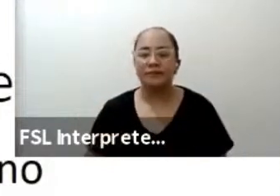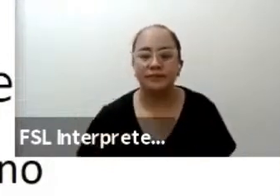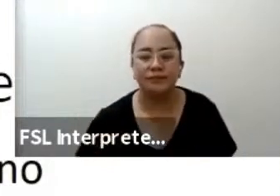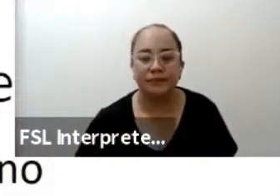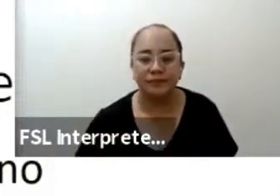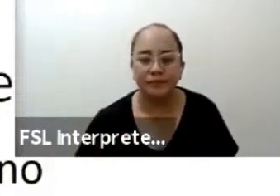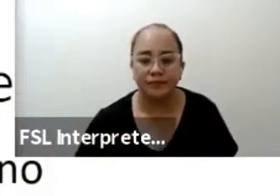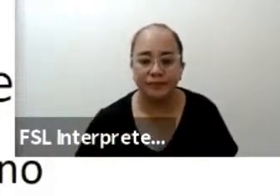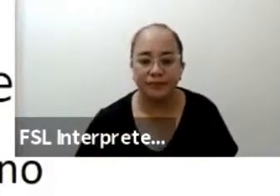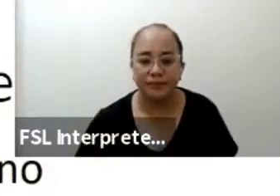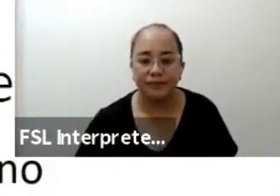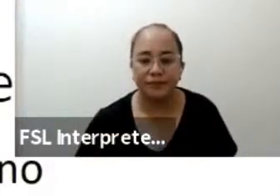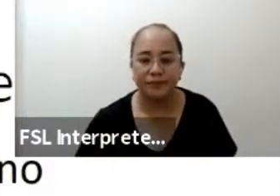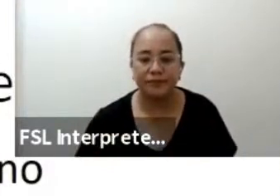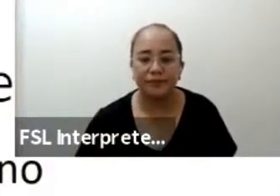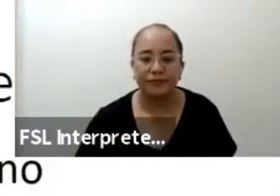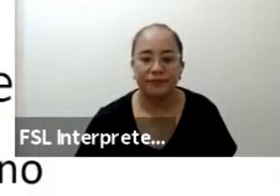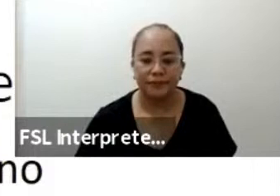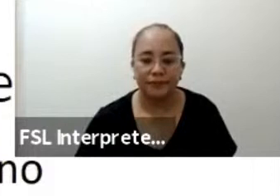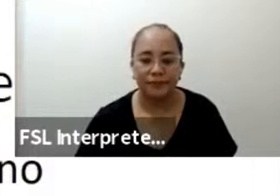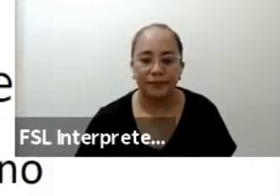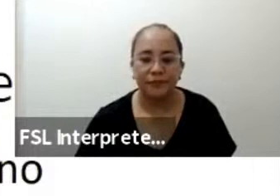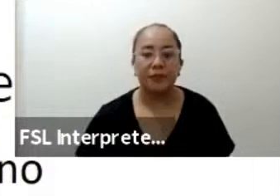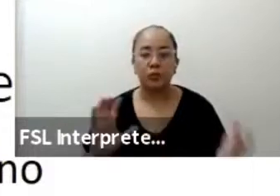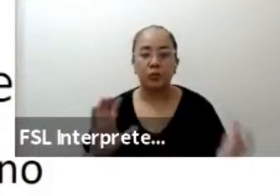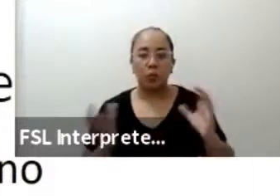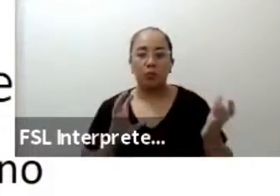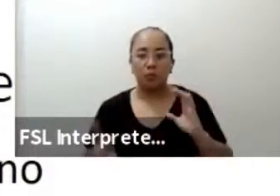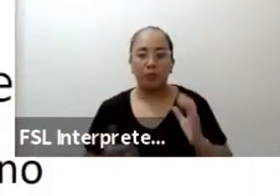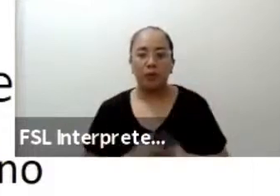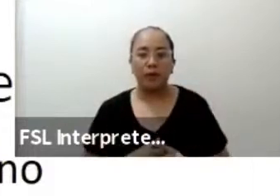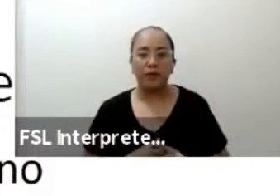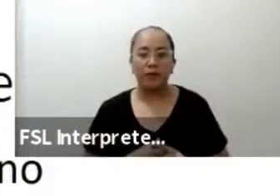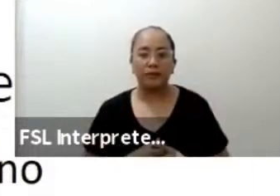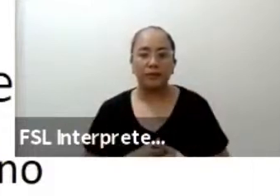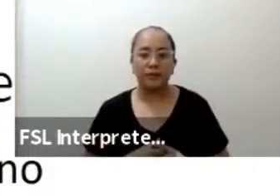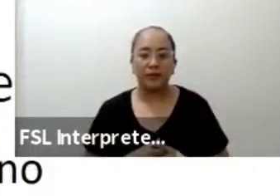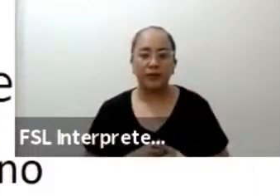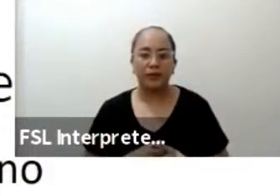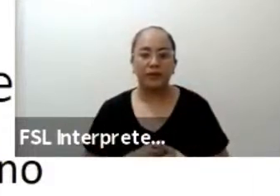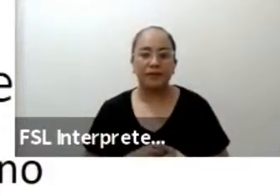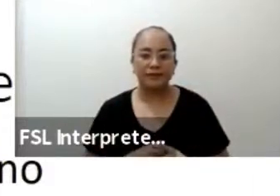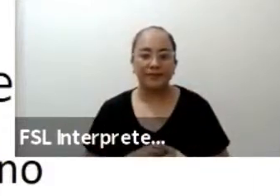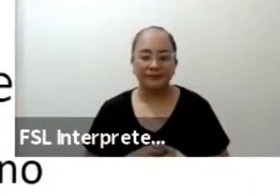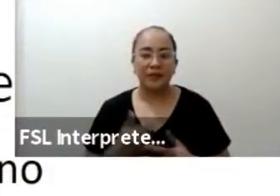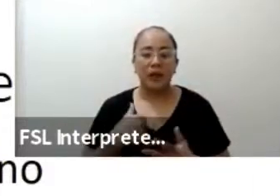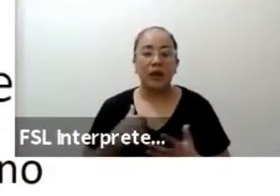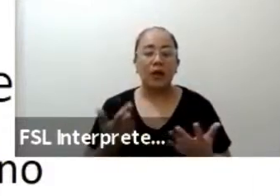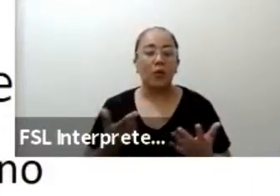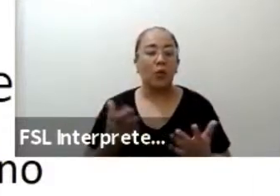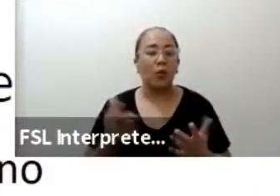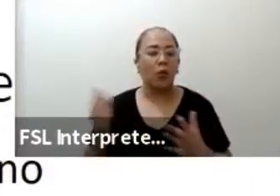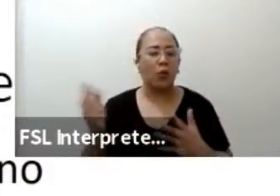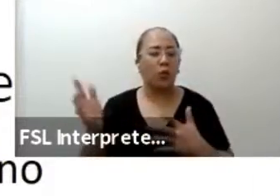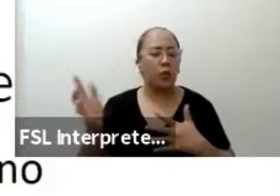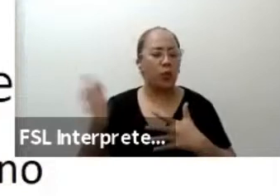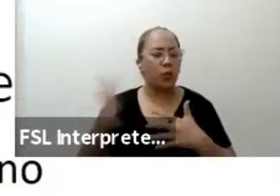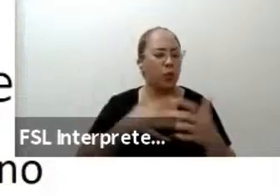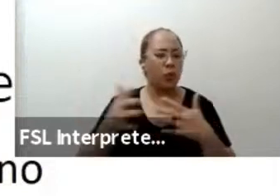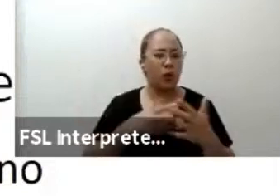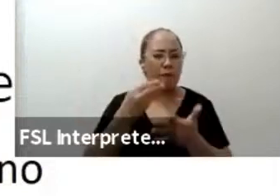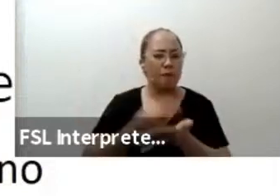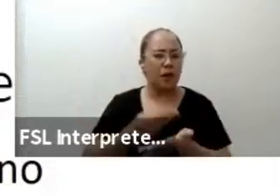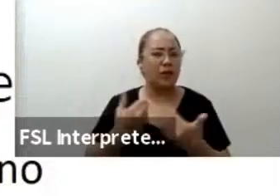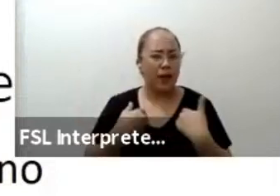Pero compared to our neighbors, we're underinvesting per capita. And then whatever monies that we have,